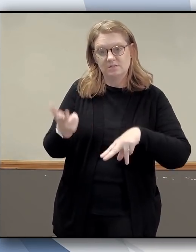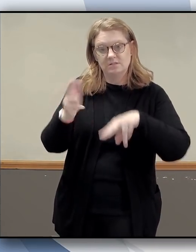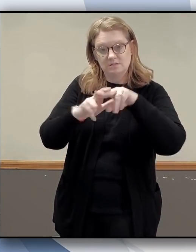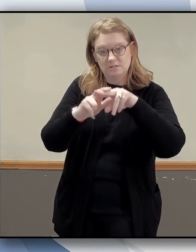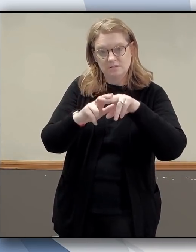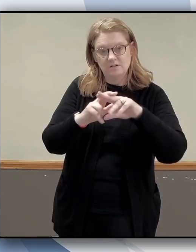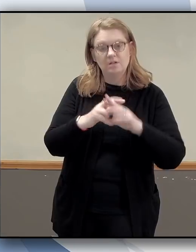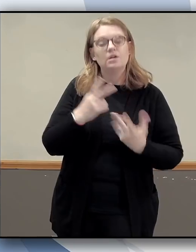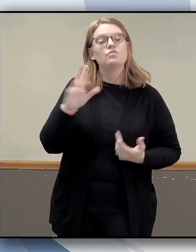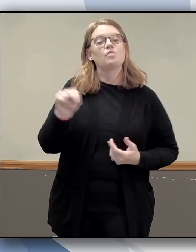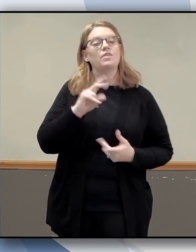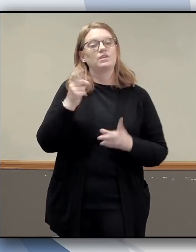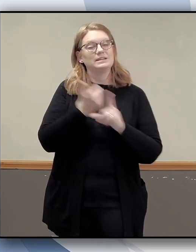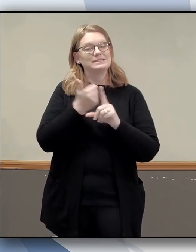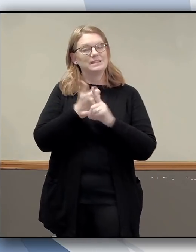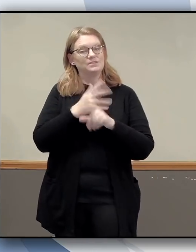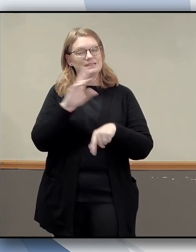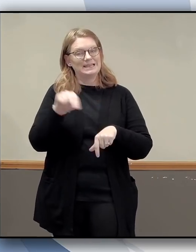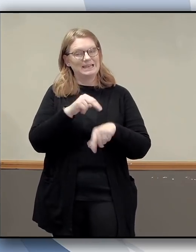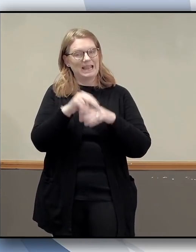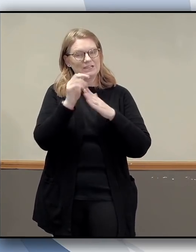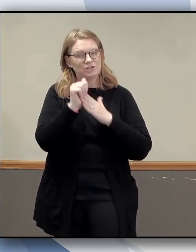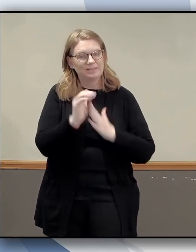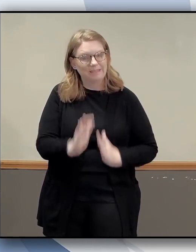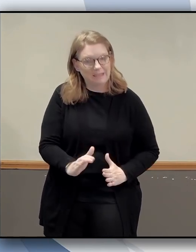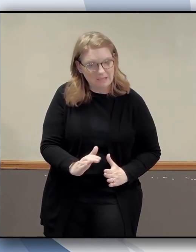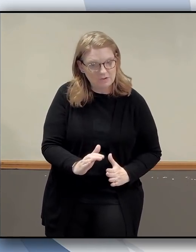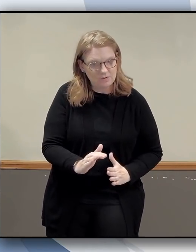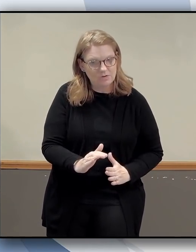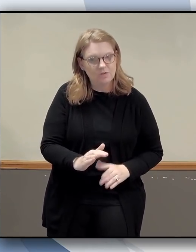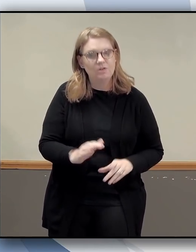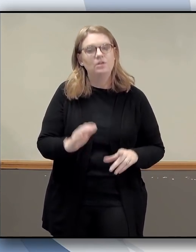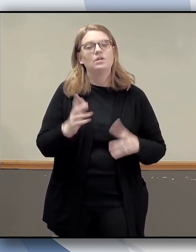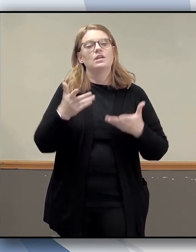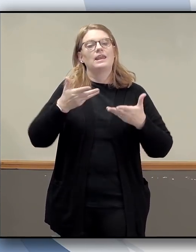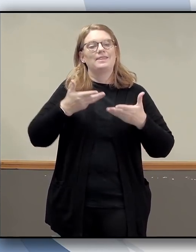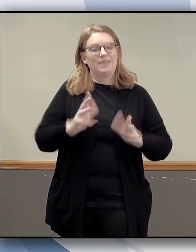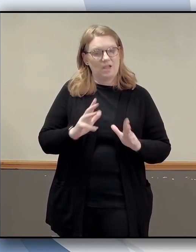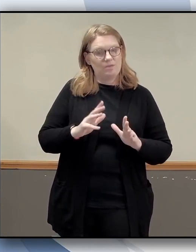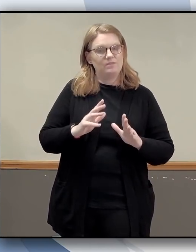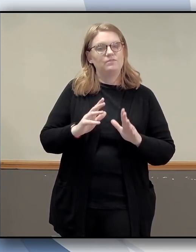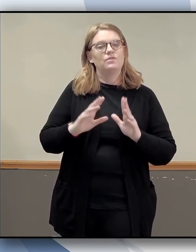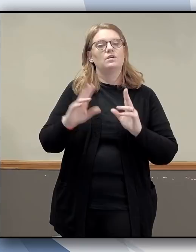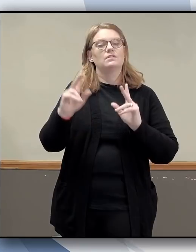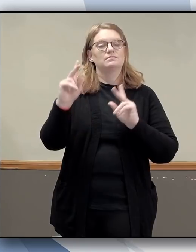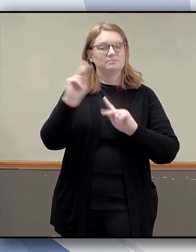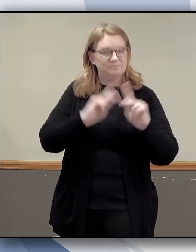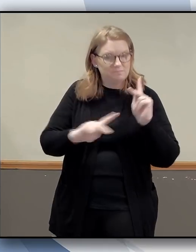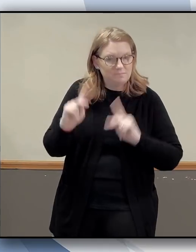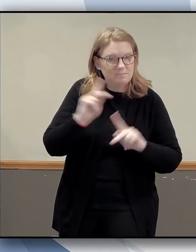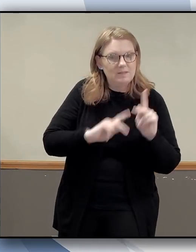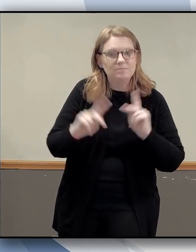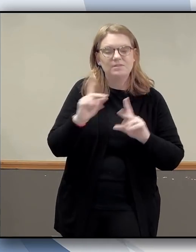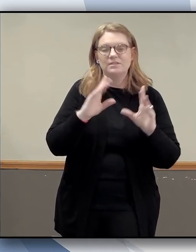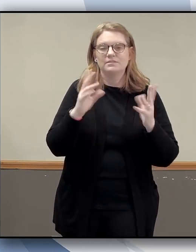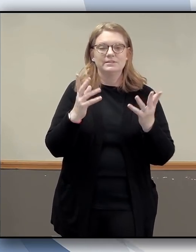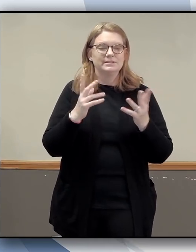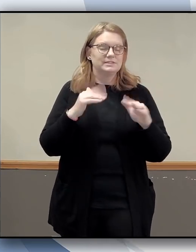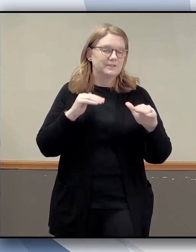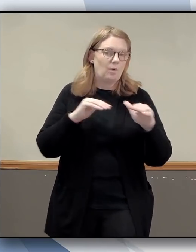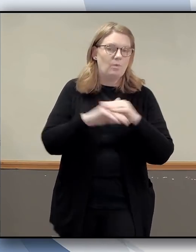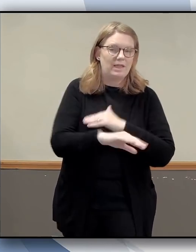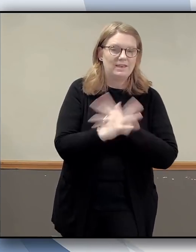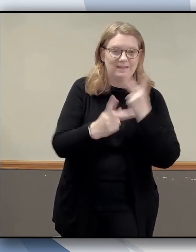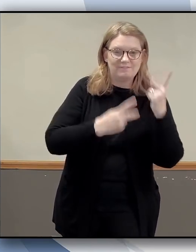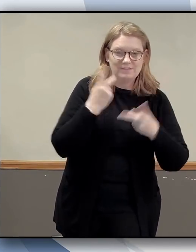be a national leader in allowing for the early reunification of residents with families through various visitation